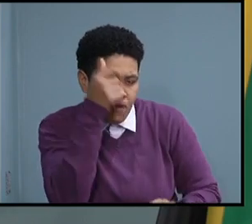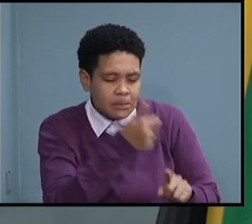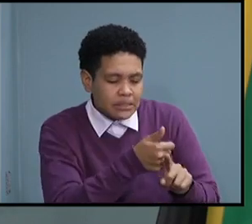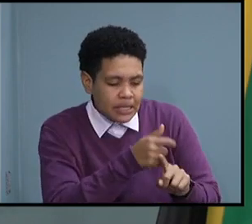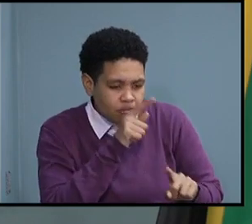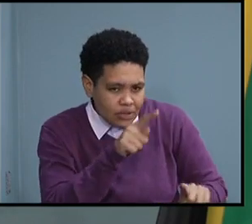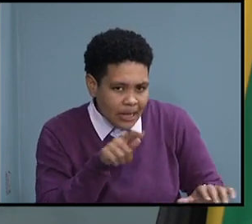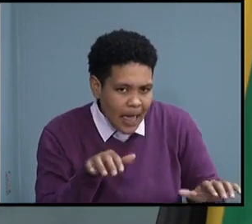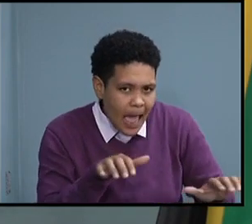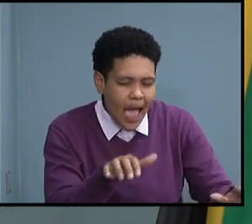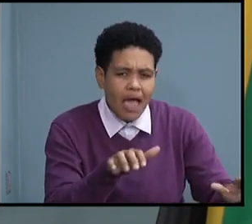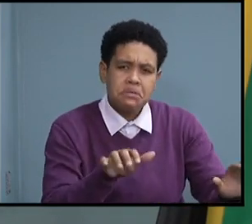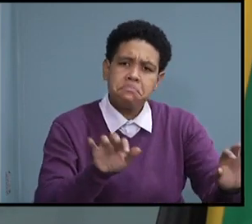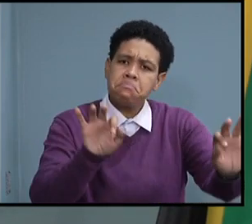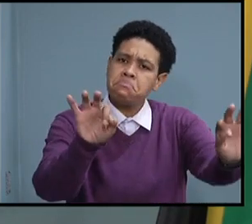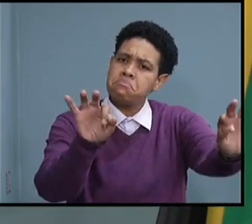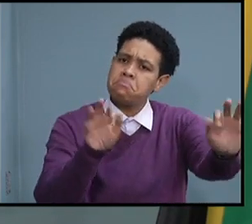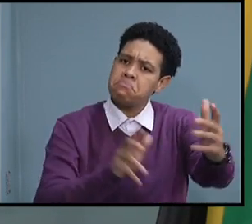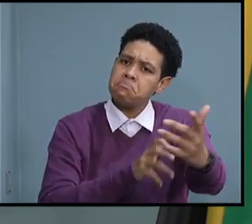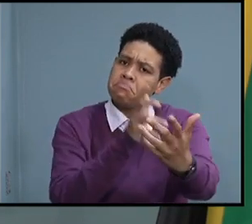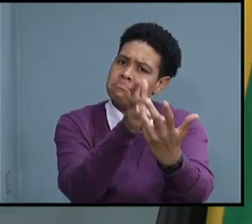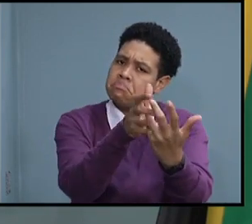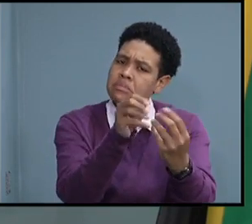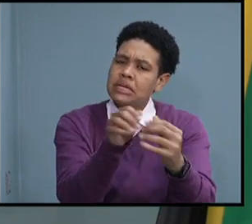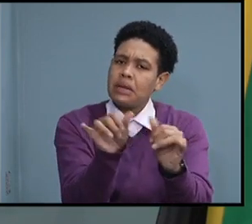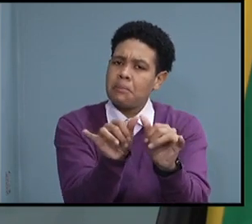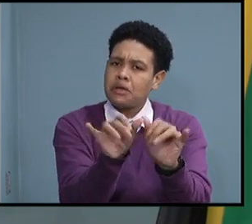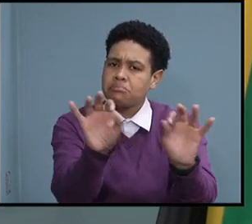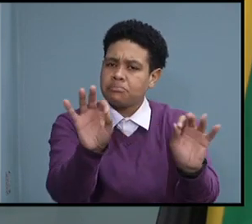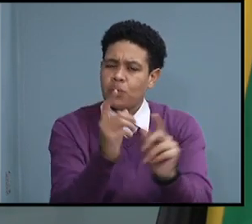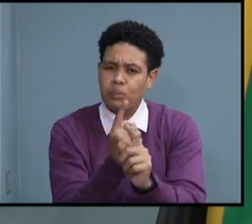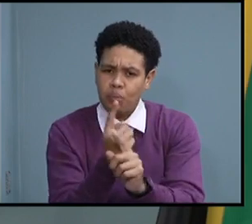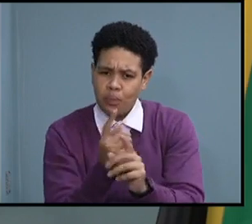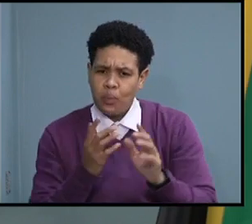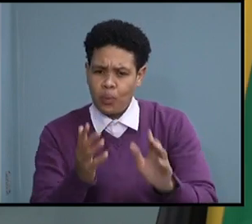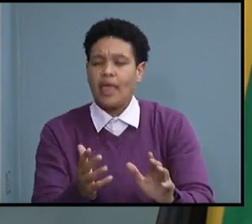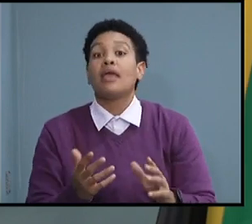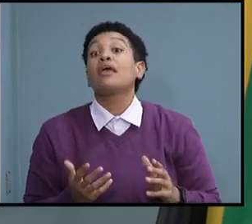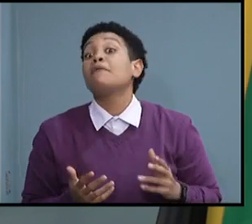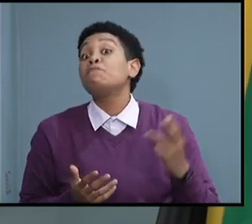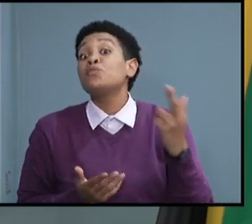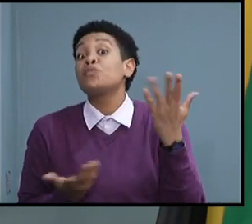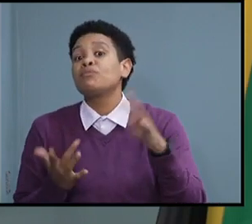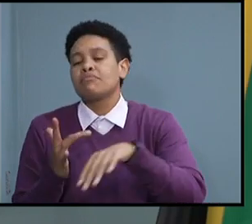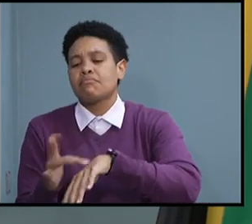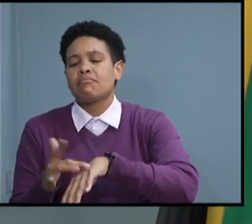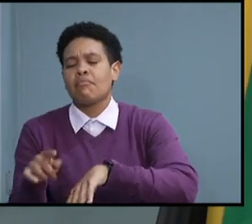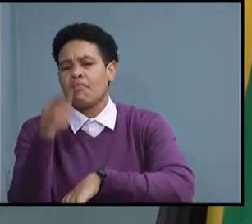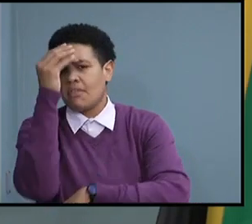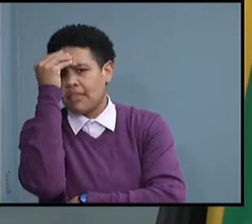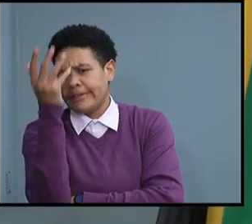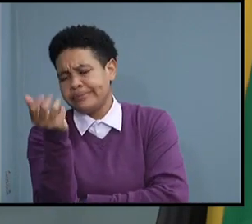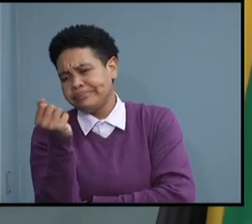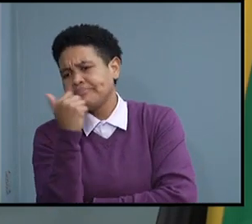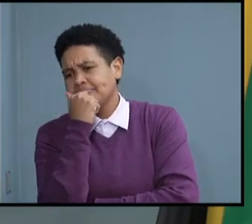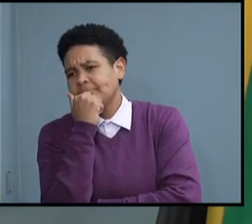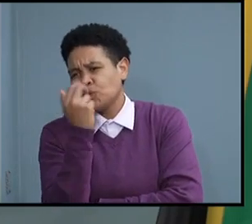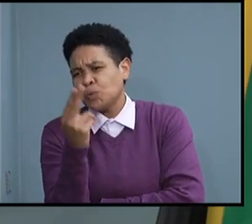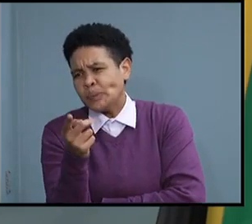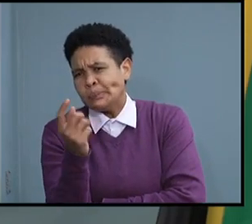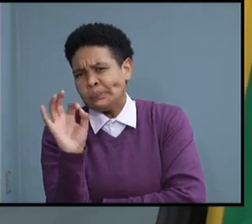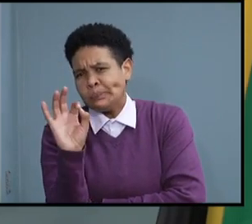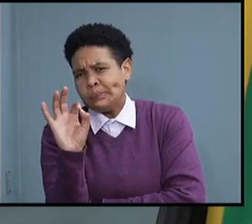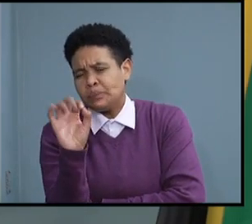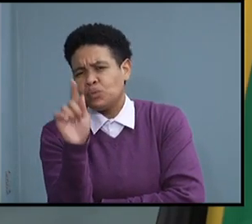acted proportionately in a measured way using the available data. And so you would have